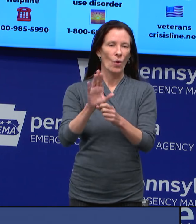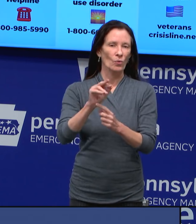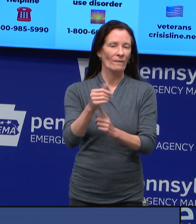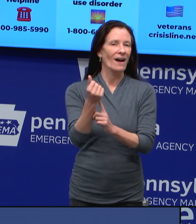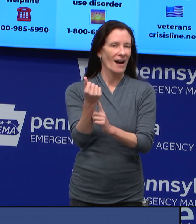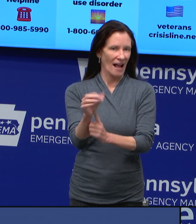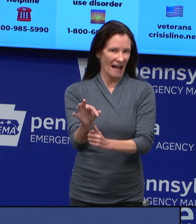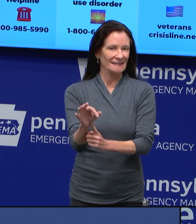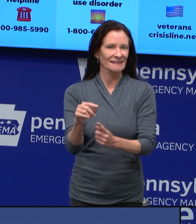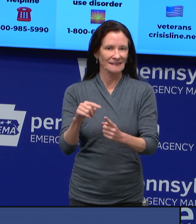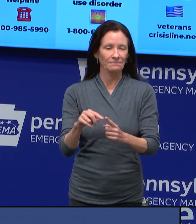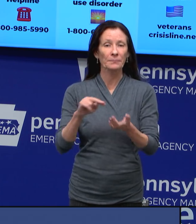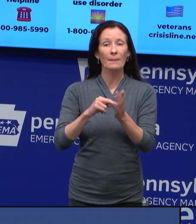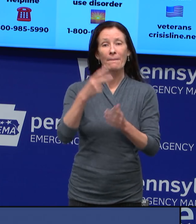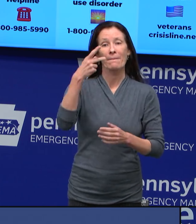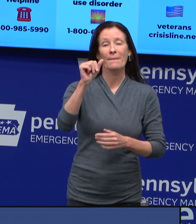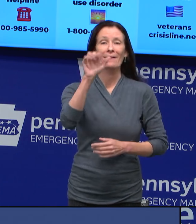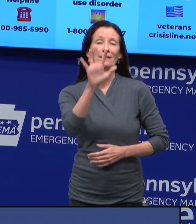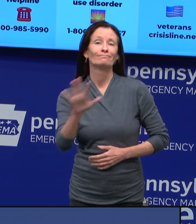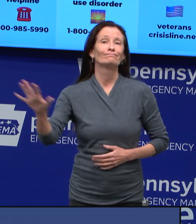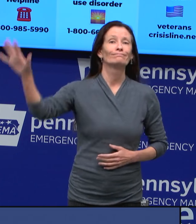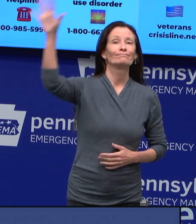our statewide total to